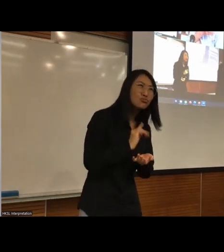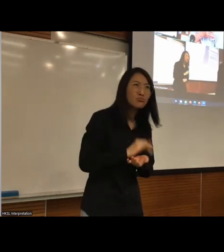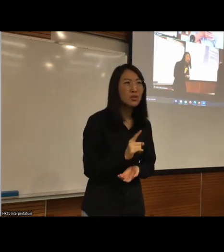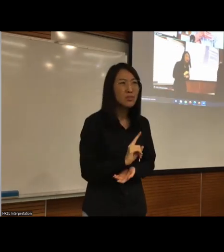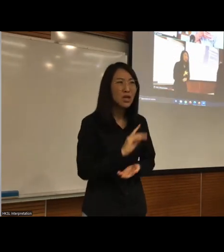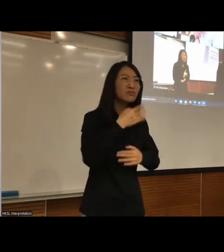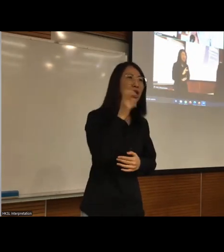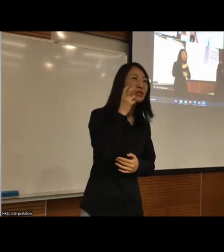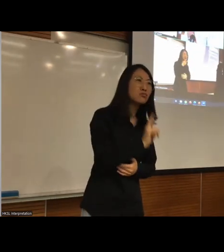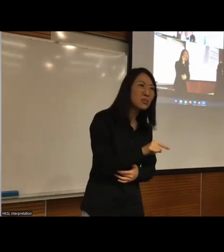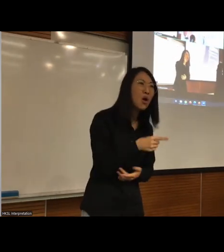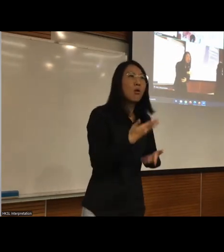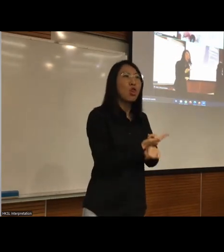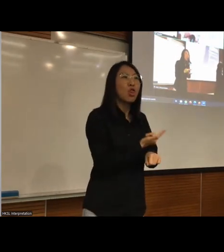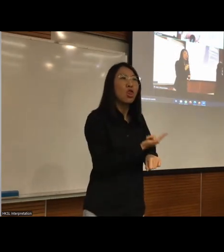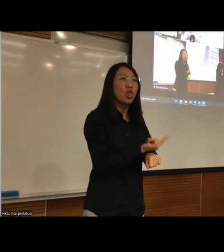Practical terms, resources.